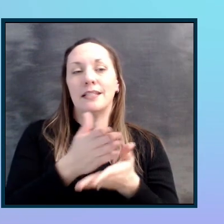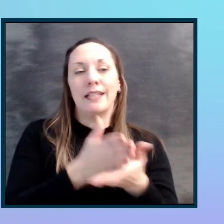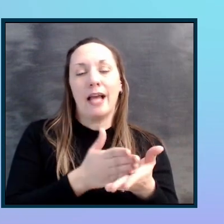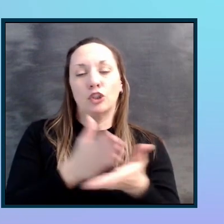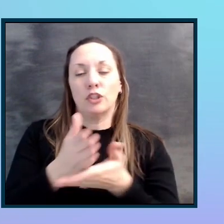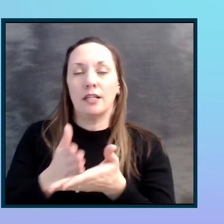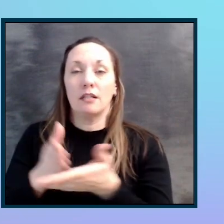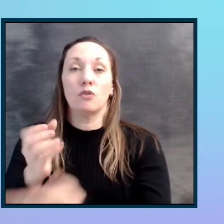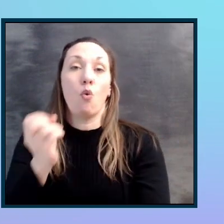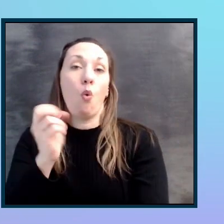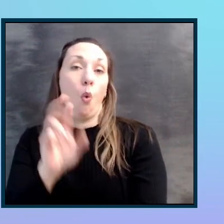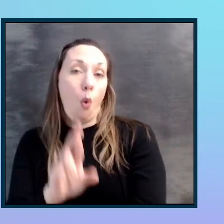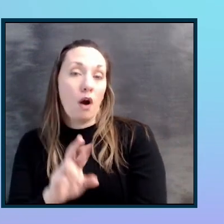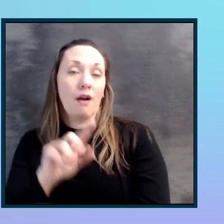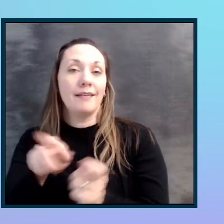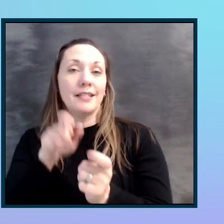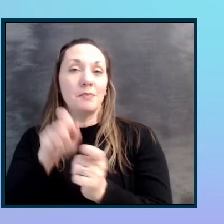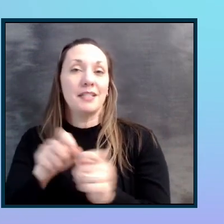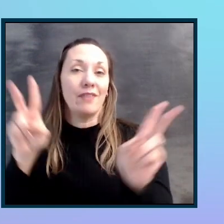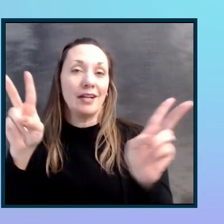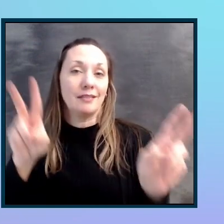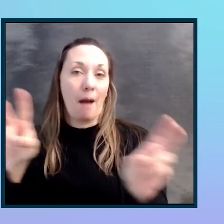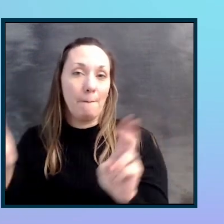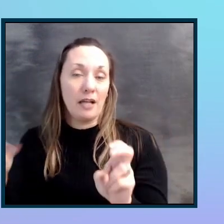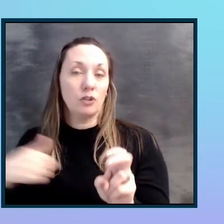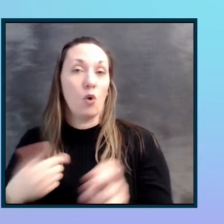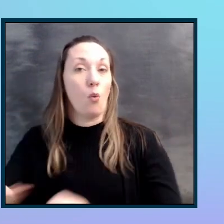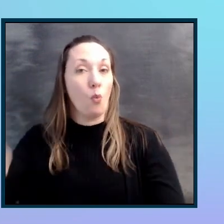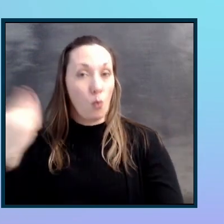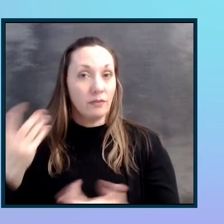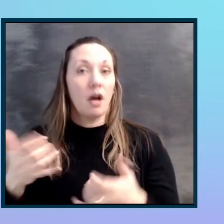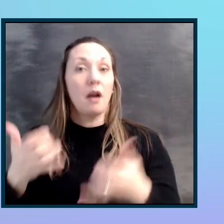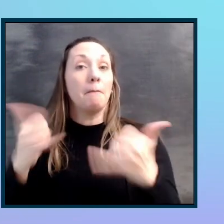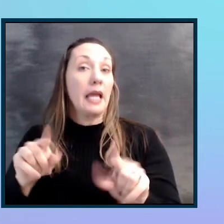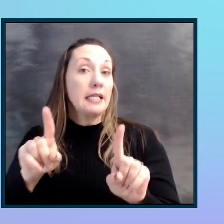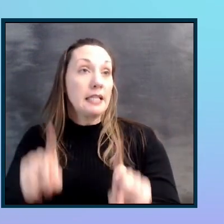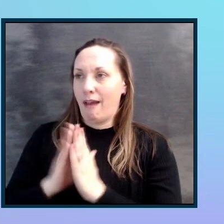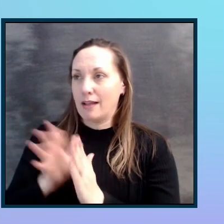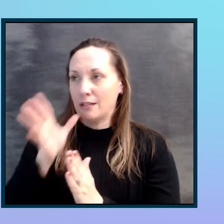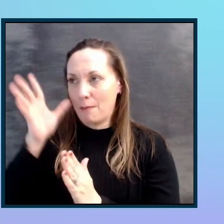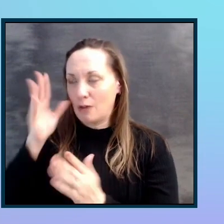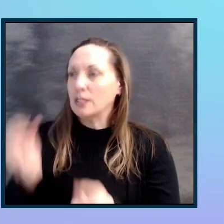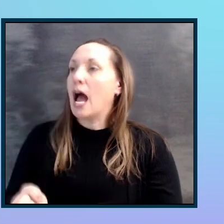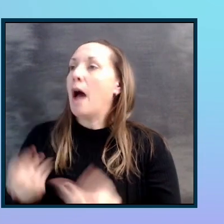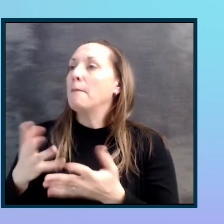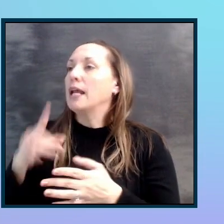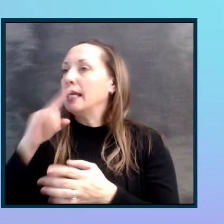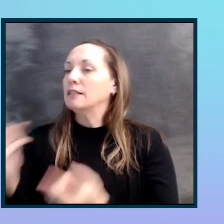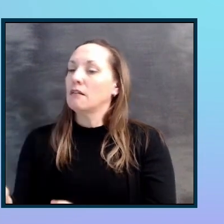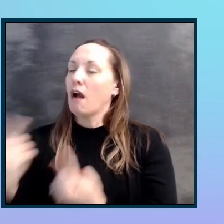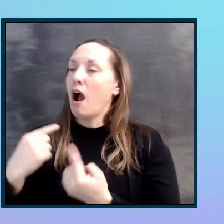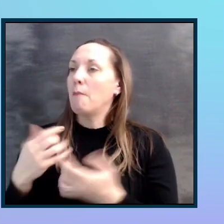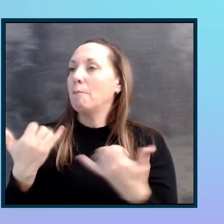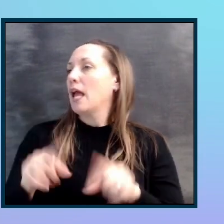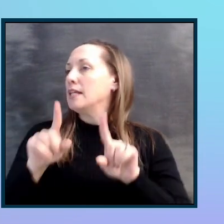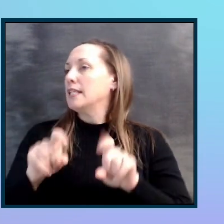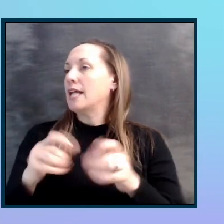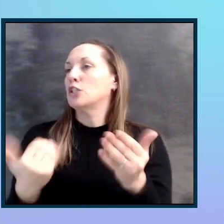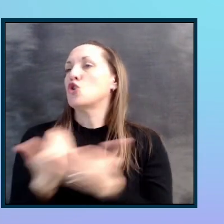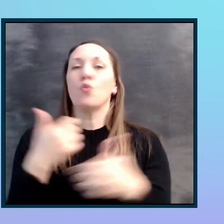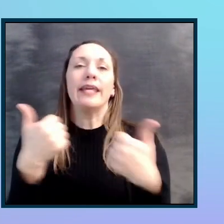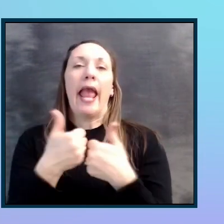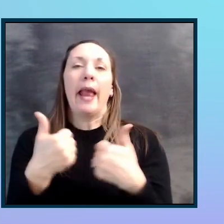children's website? Where do you think these would take you? So the first one could be